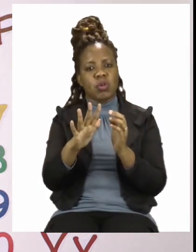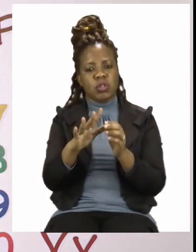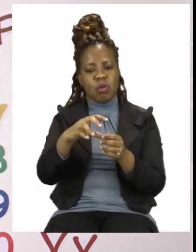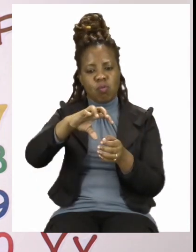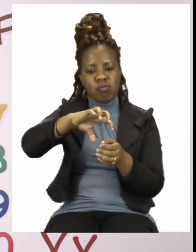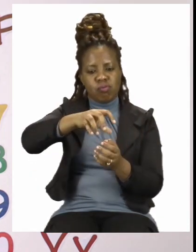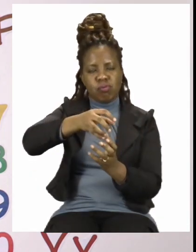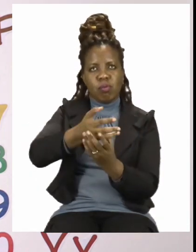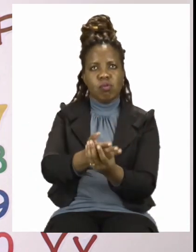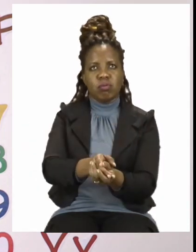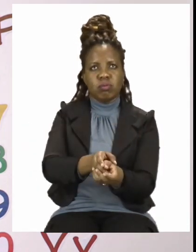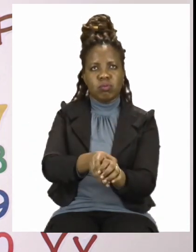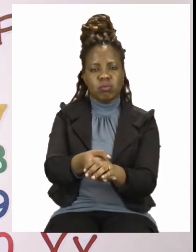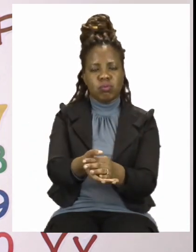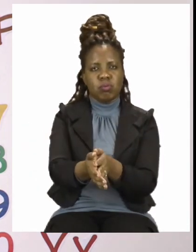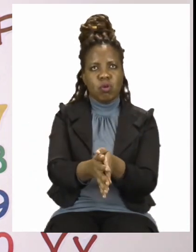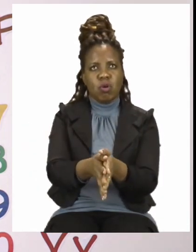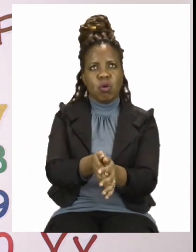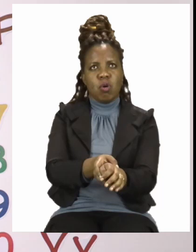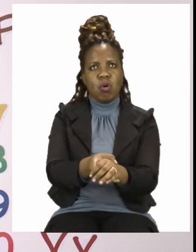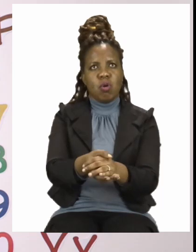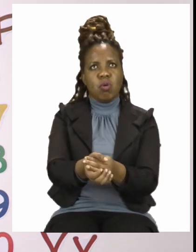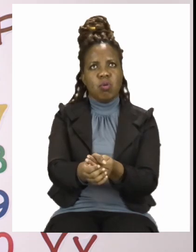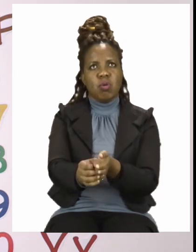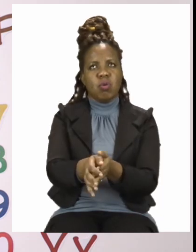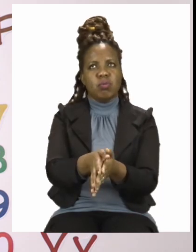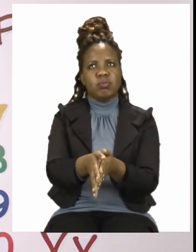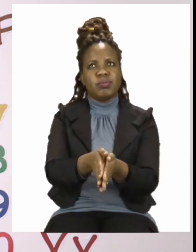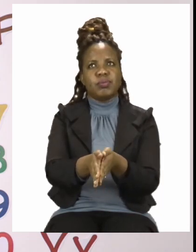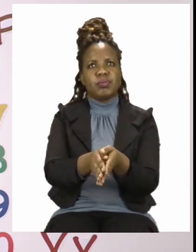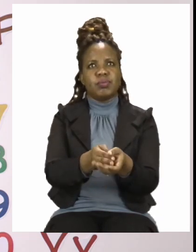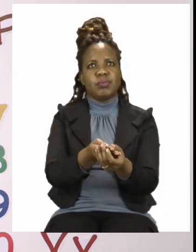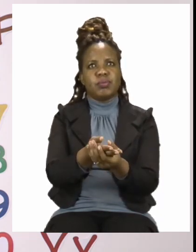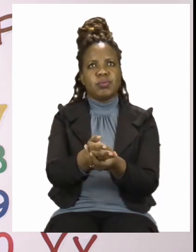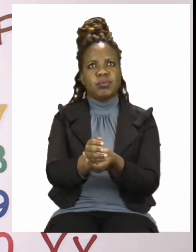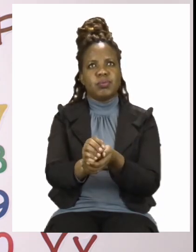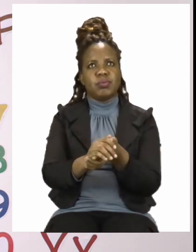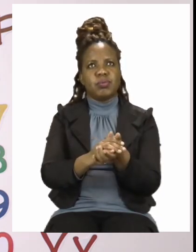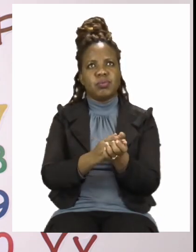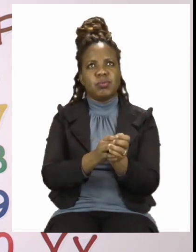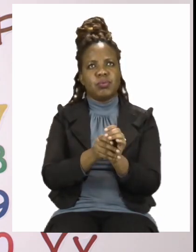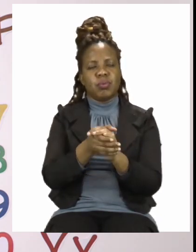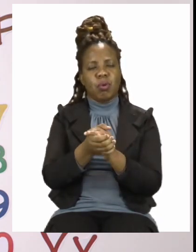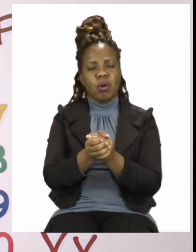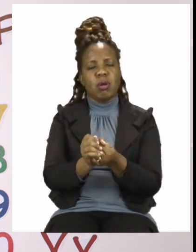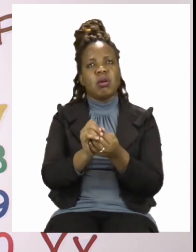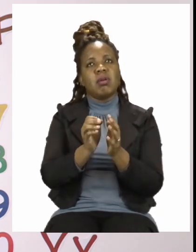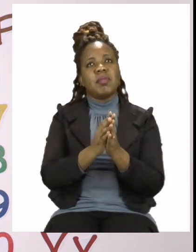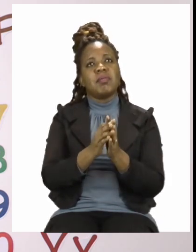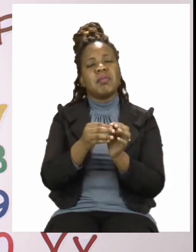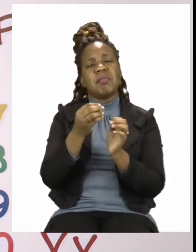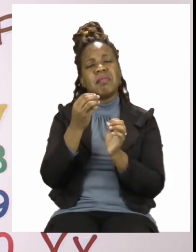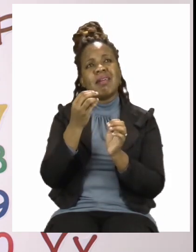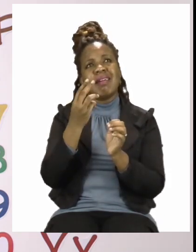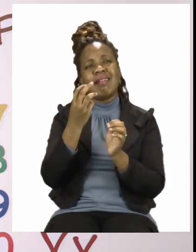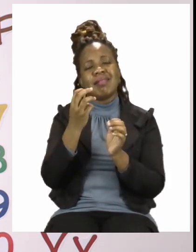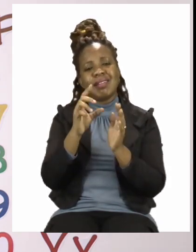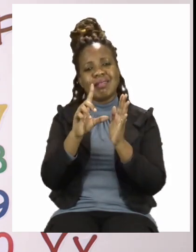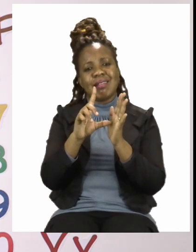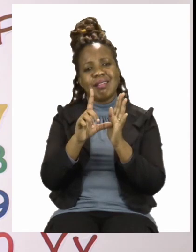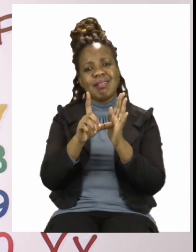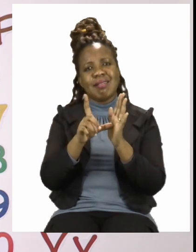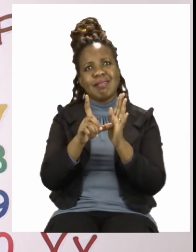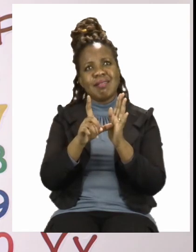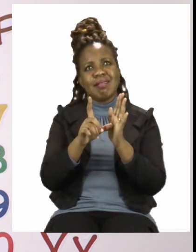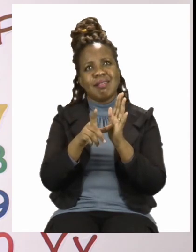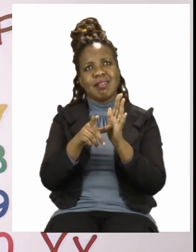our hands from the soap. So once we have used the water, after counting 30 or 30 seconds, then